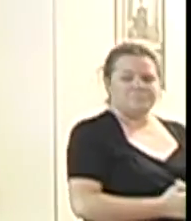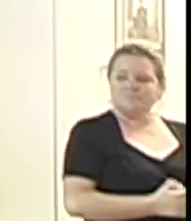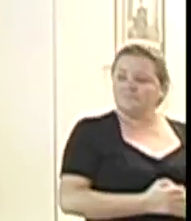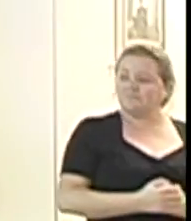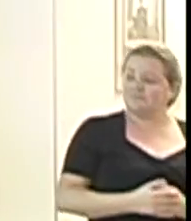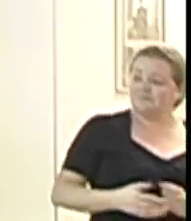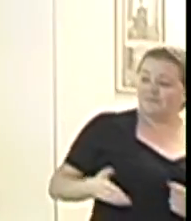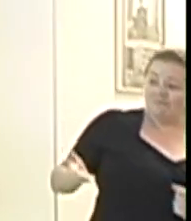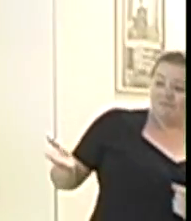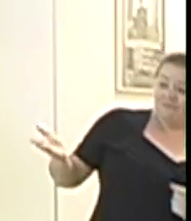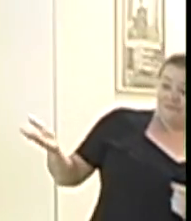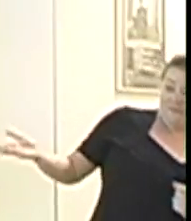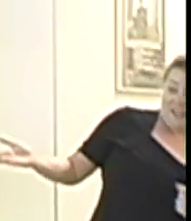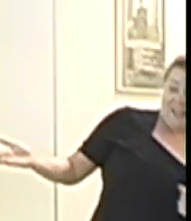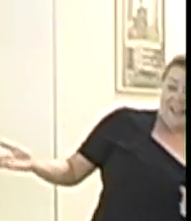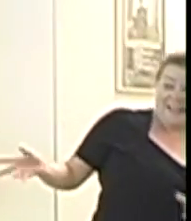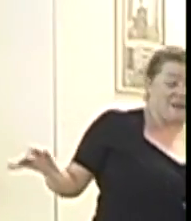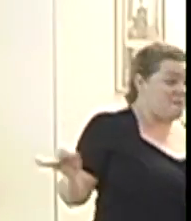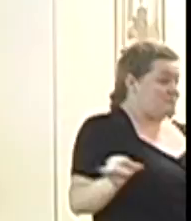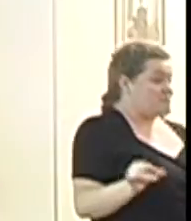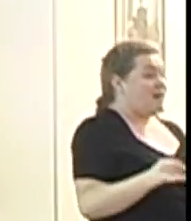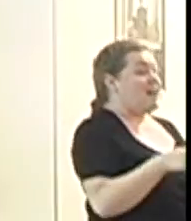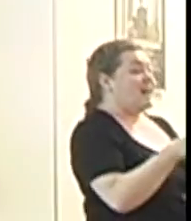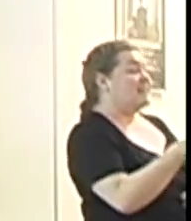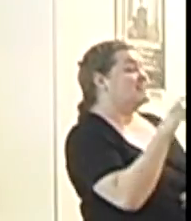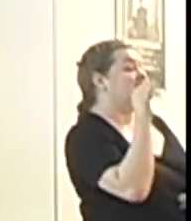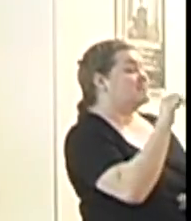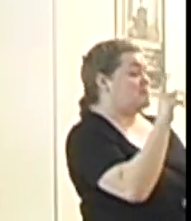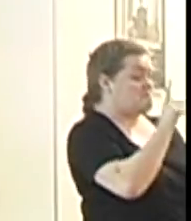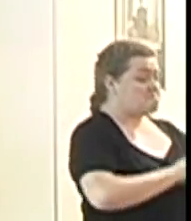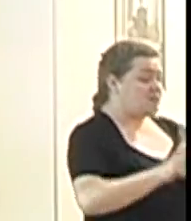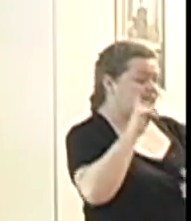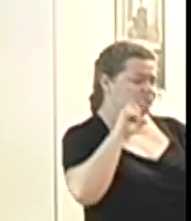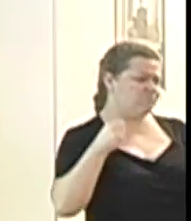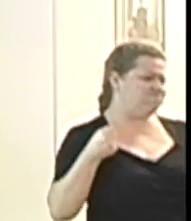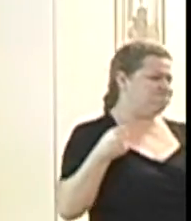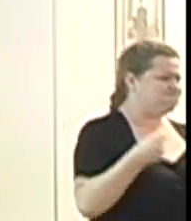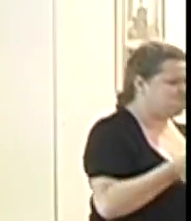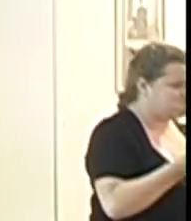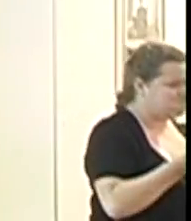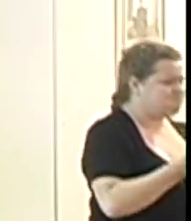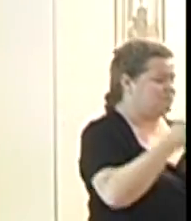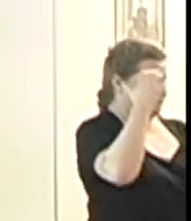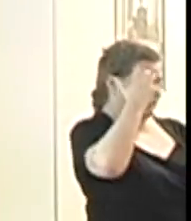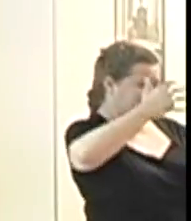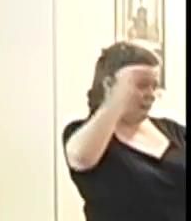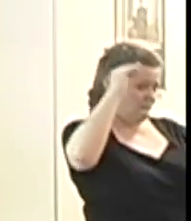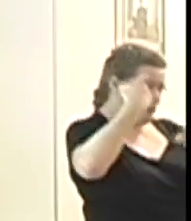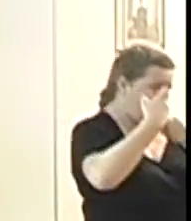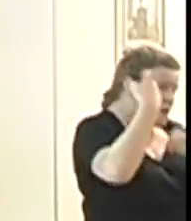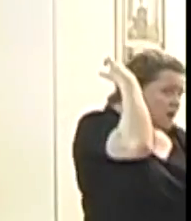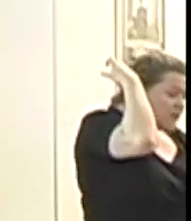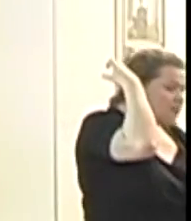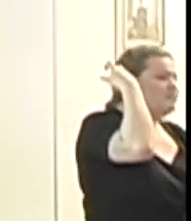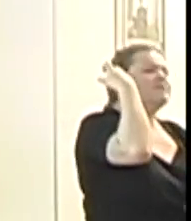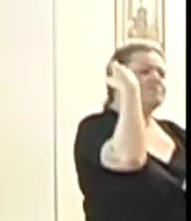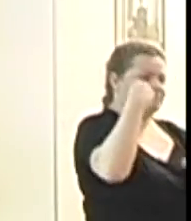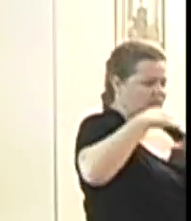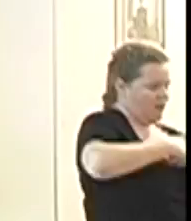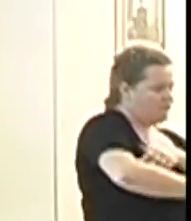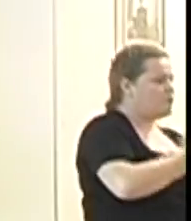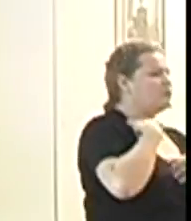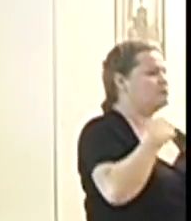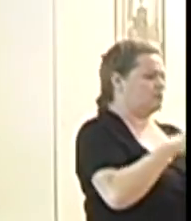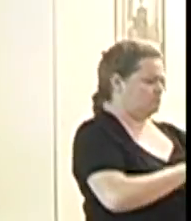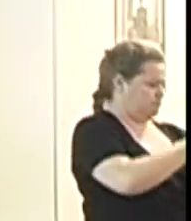And the same kind of result shows up in some brain-damaged populations, that when you